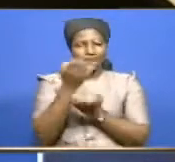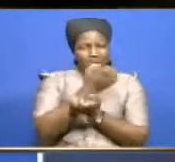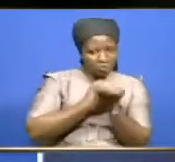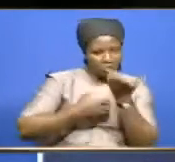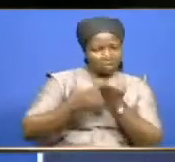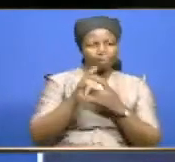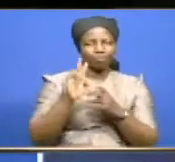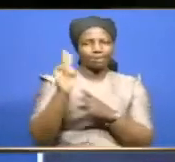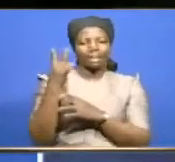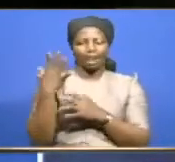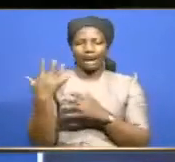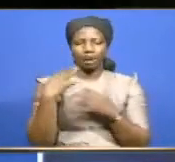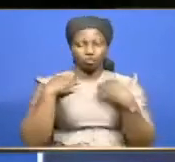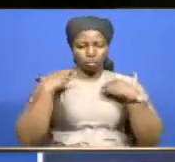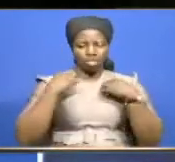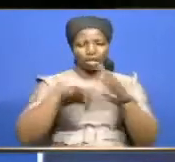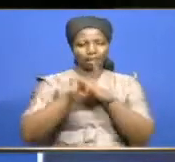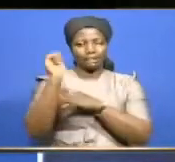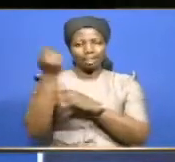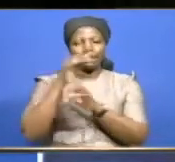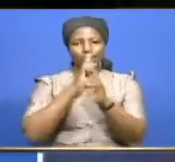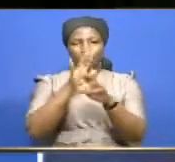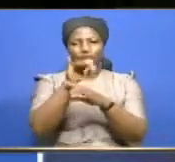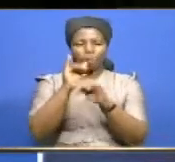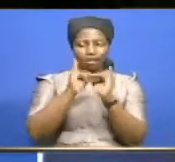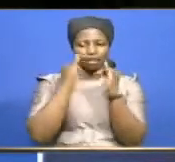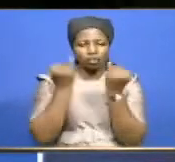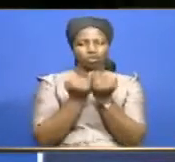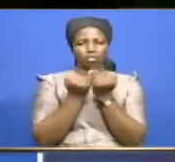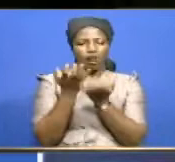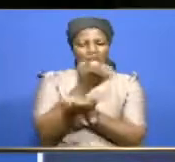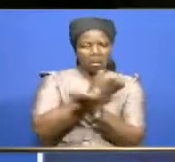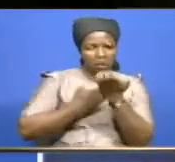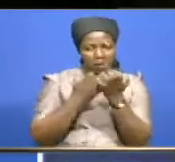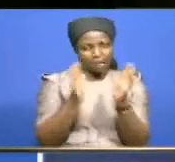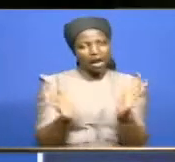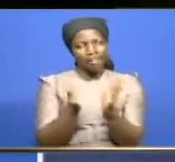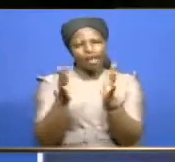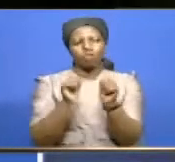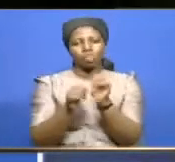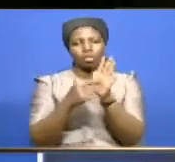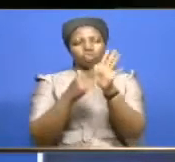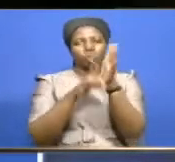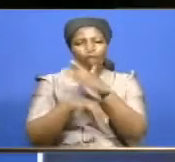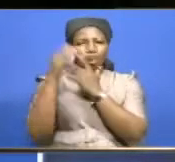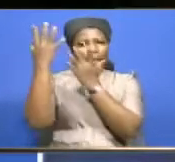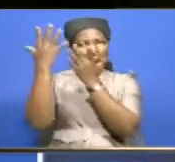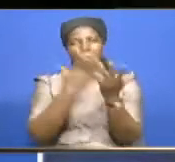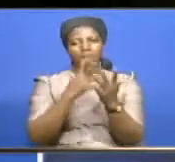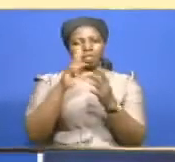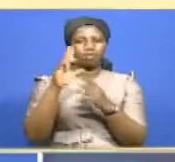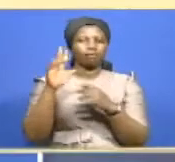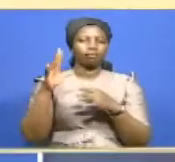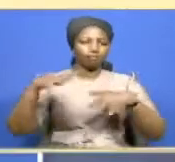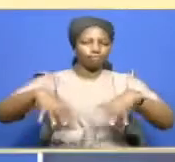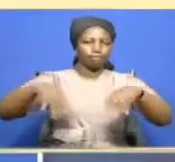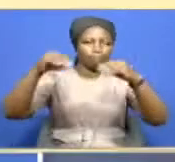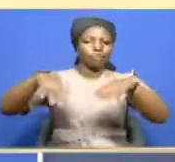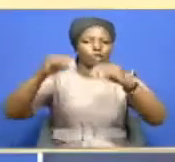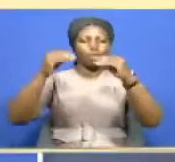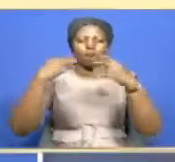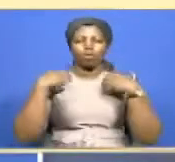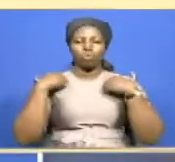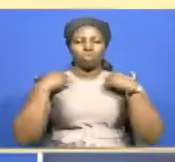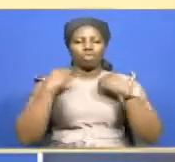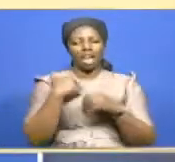second-hand clothes in Kenya report by the Institute of Economic Affairs, which indicates that importation of mitumba clothes has little impact